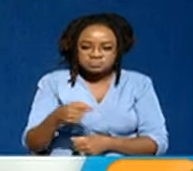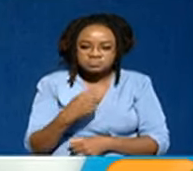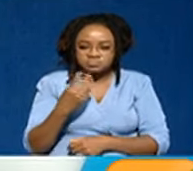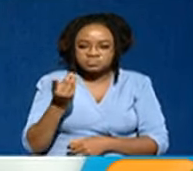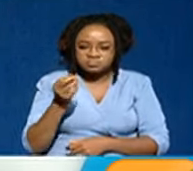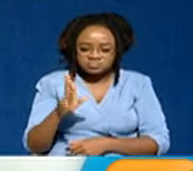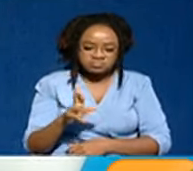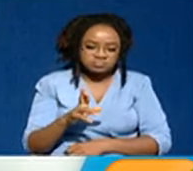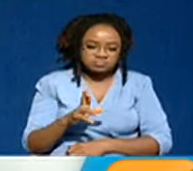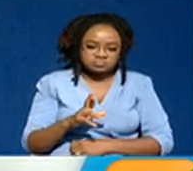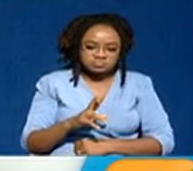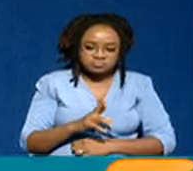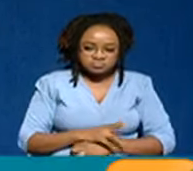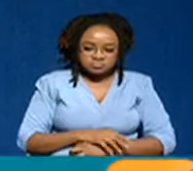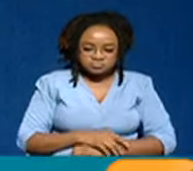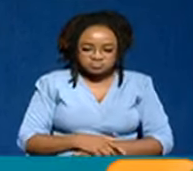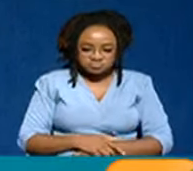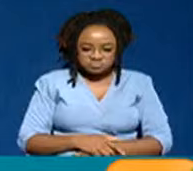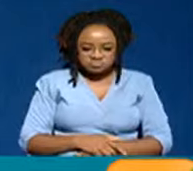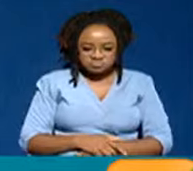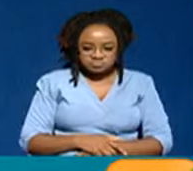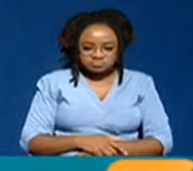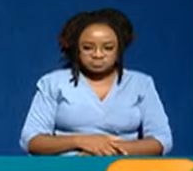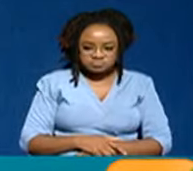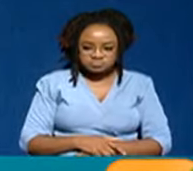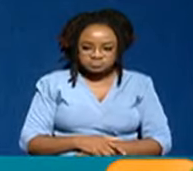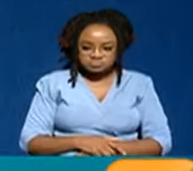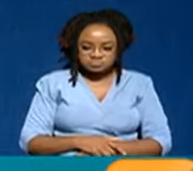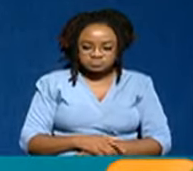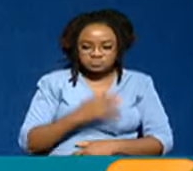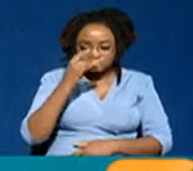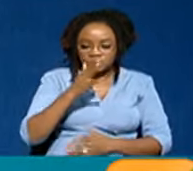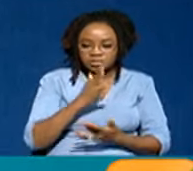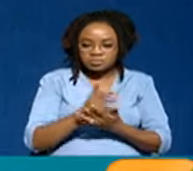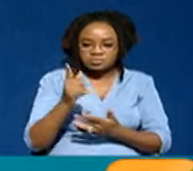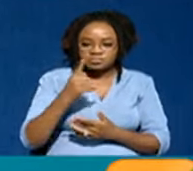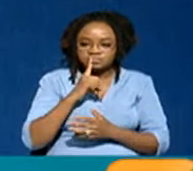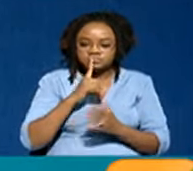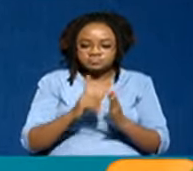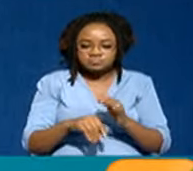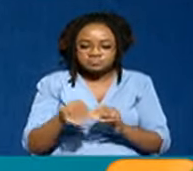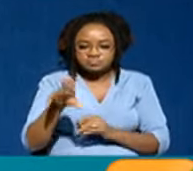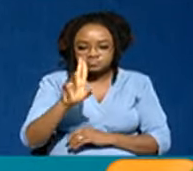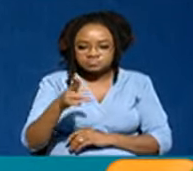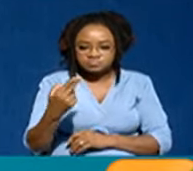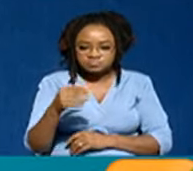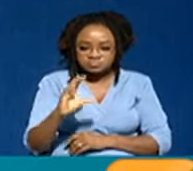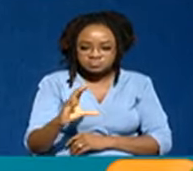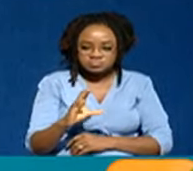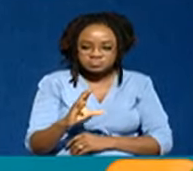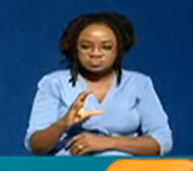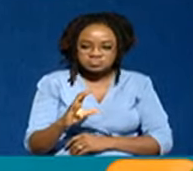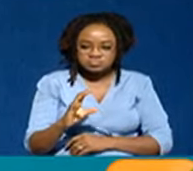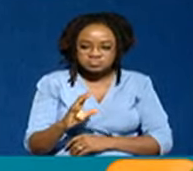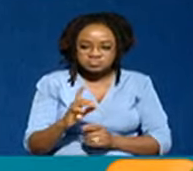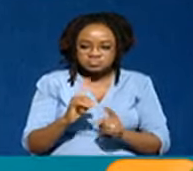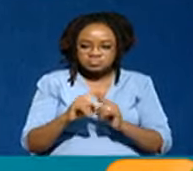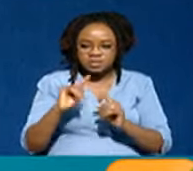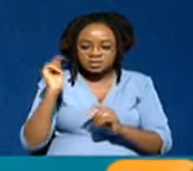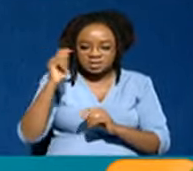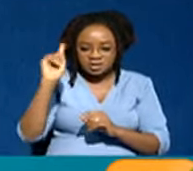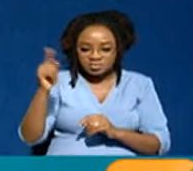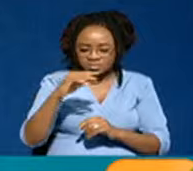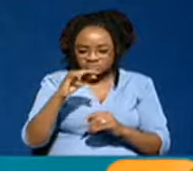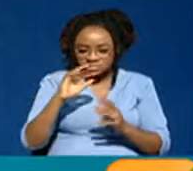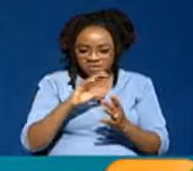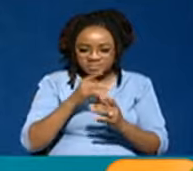what we are talking about in this particular strike. Because they're talking about universal health care. I know what that means. With the Kenya Kwanza manifesto, bottom-up approach, it means